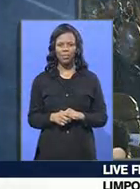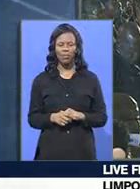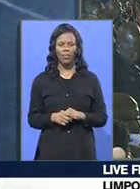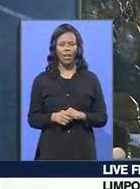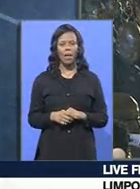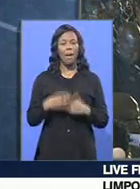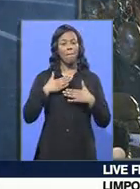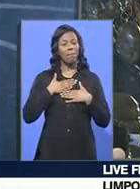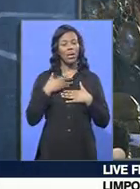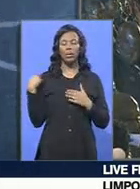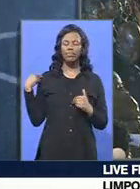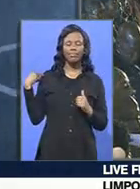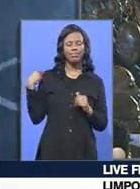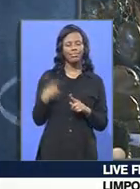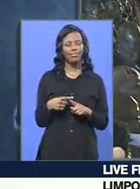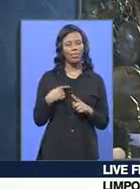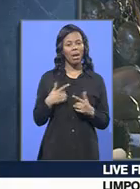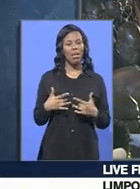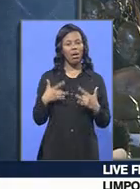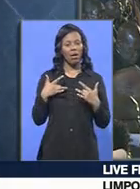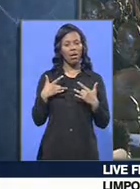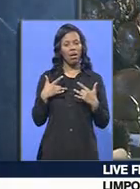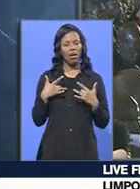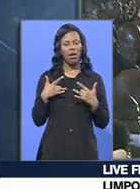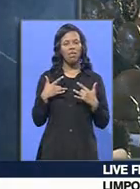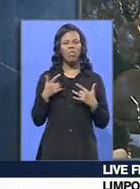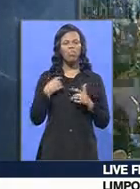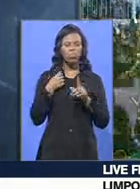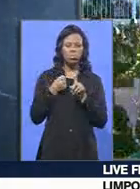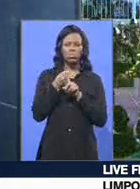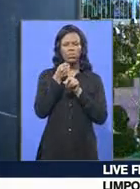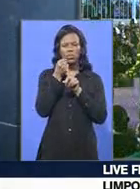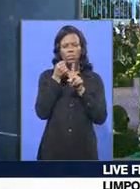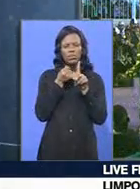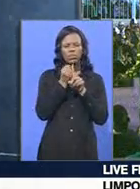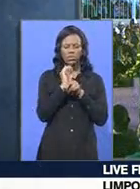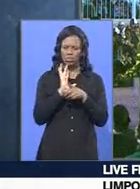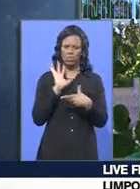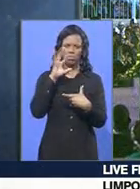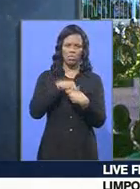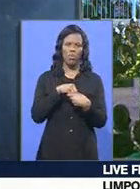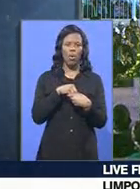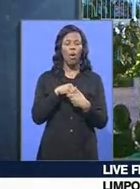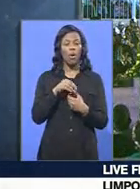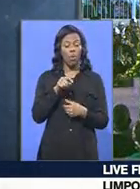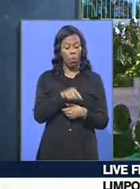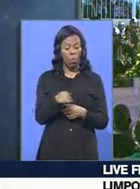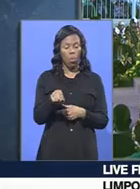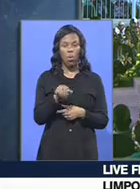"During my lifetime, I've dedicated myself to the struggle of the African people.